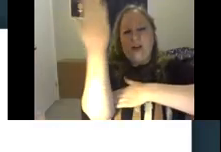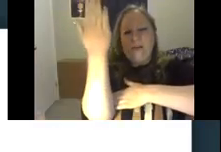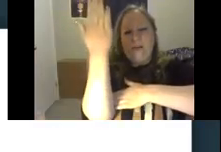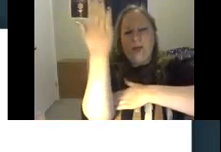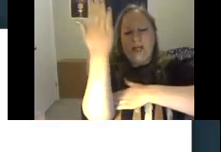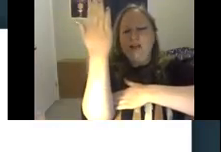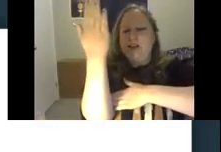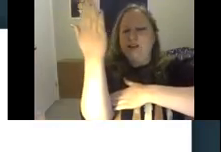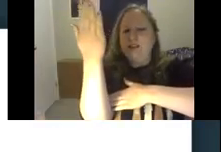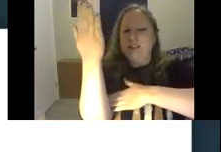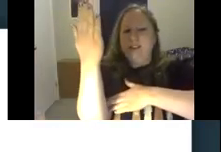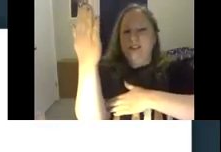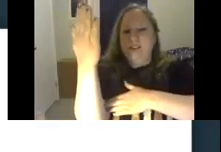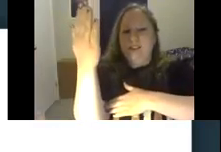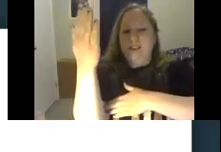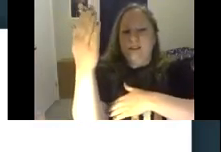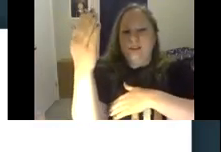you go up morning.